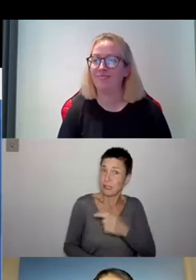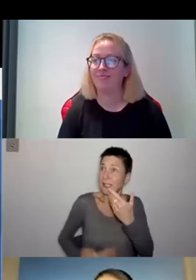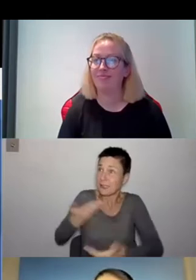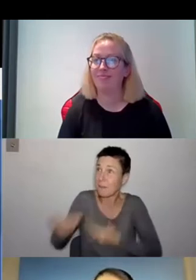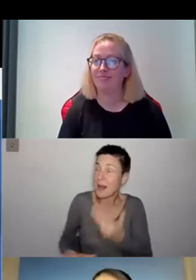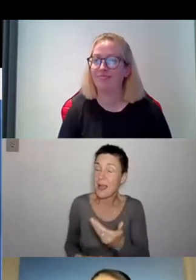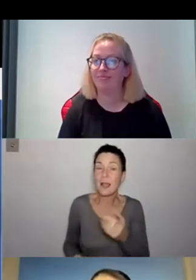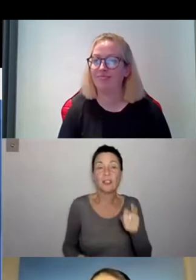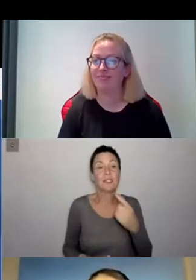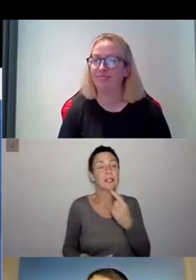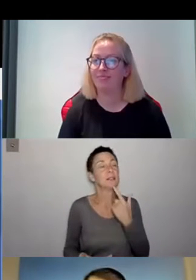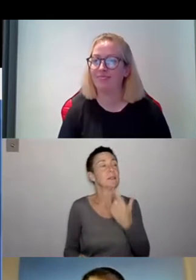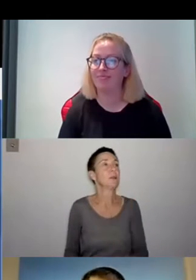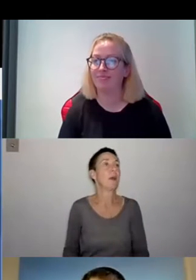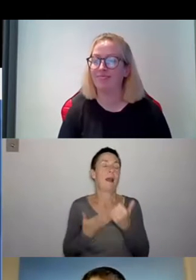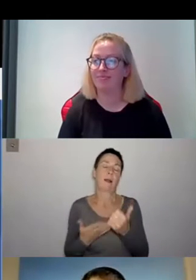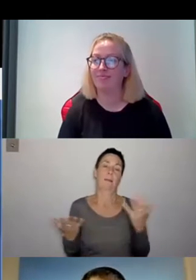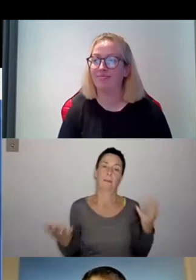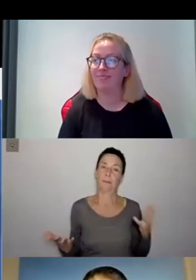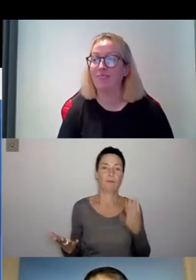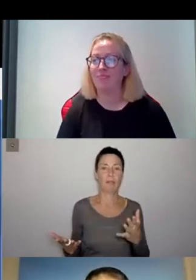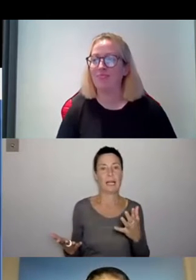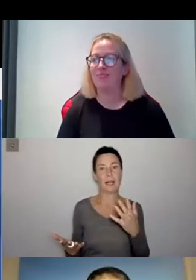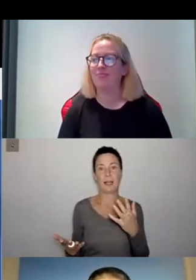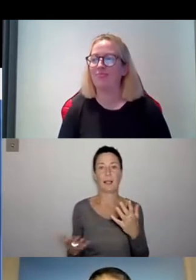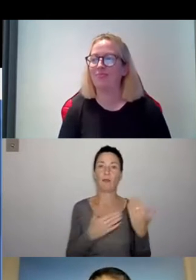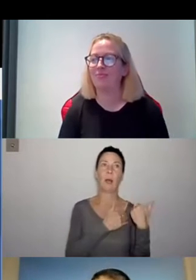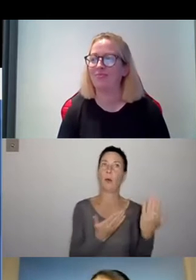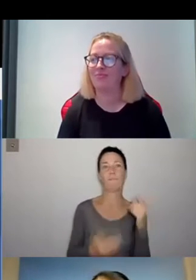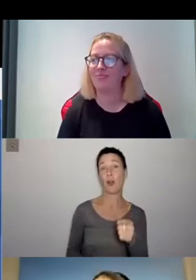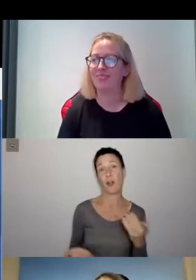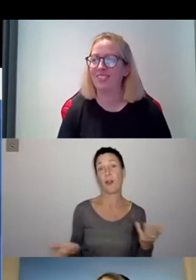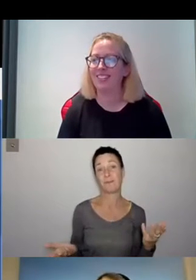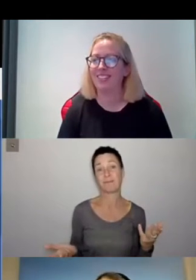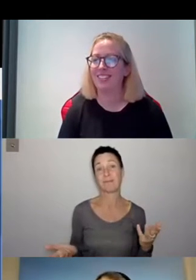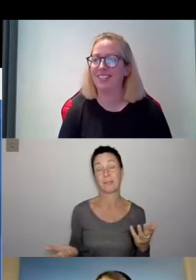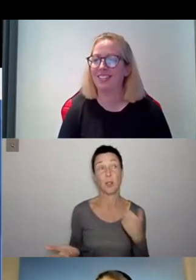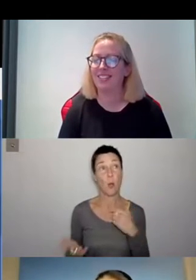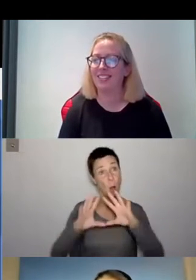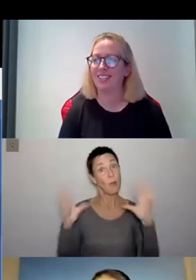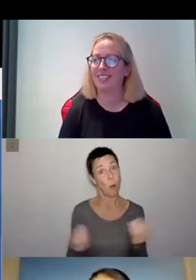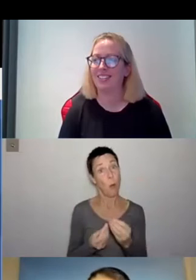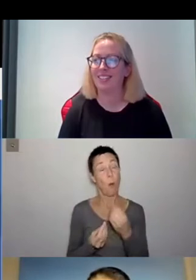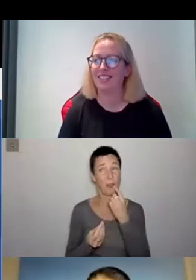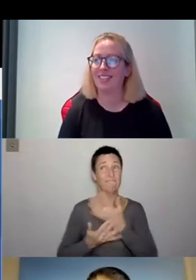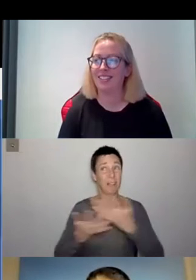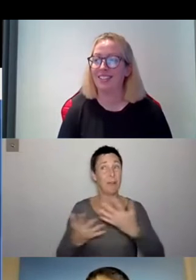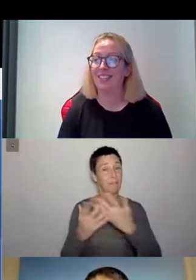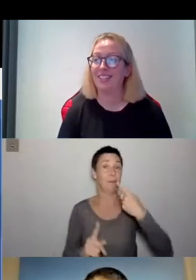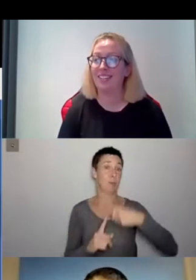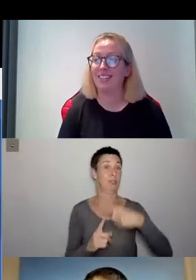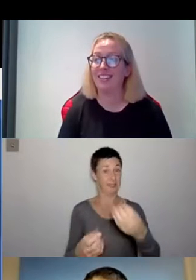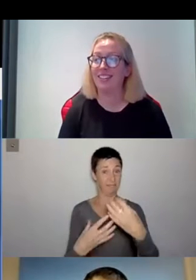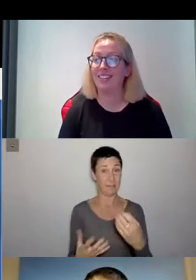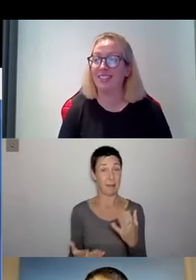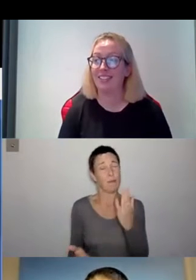a burden off her shoulders. So on the whole, I've been getting extremely positive feedback, which is again